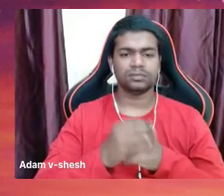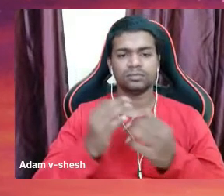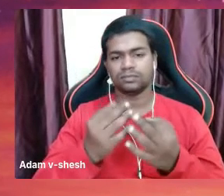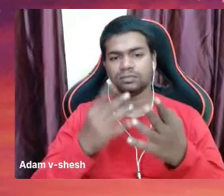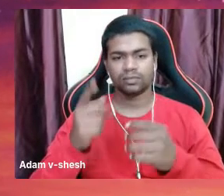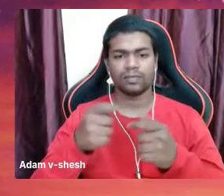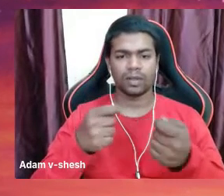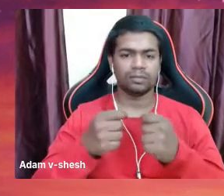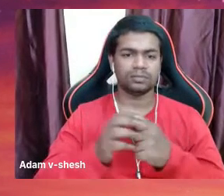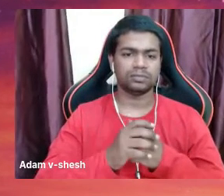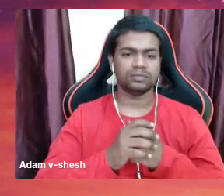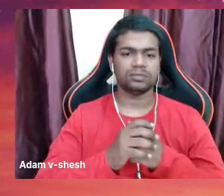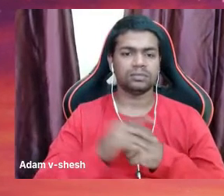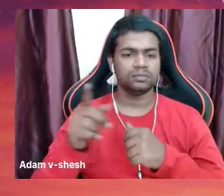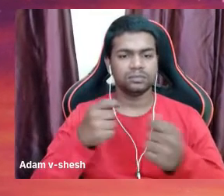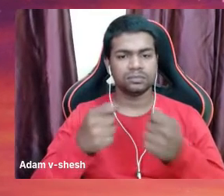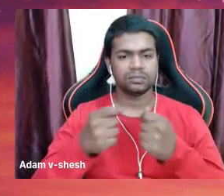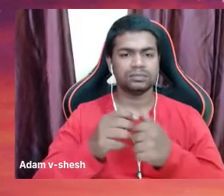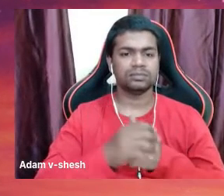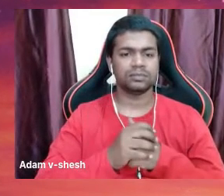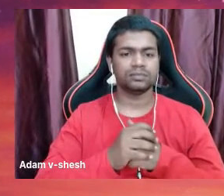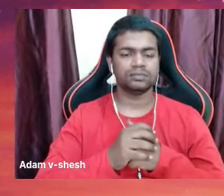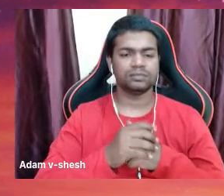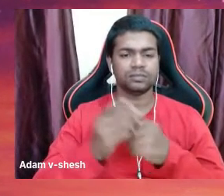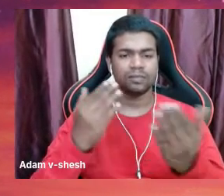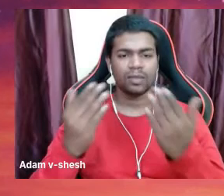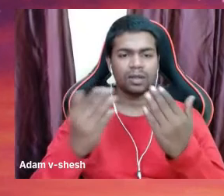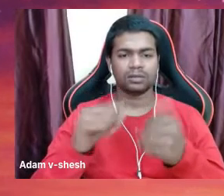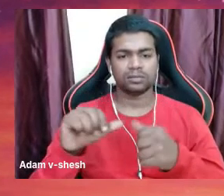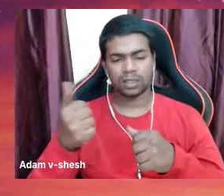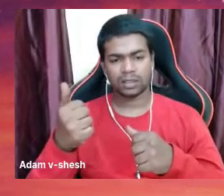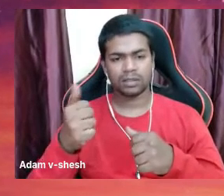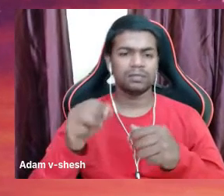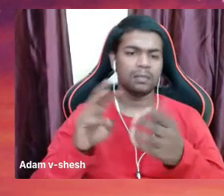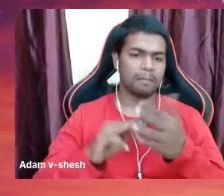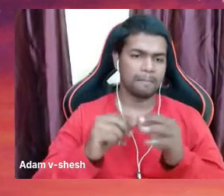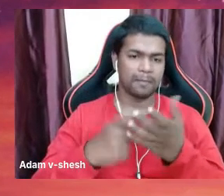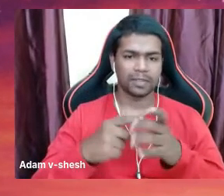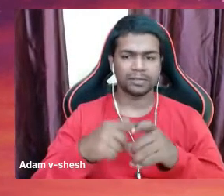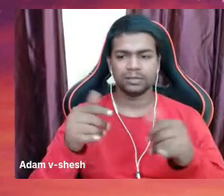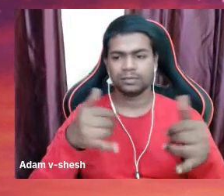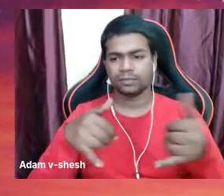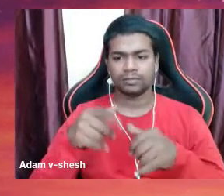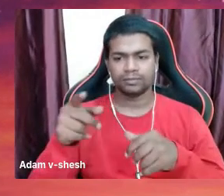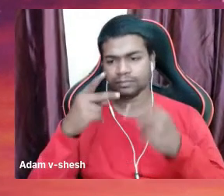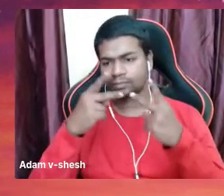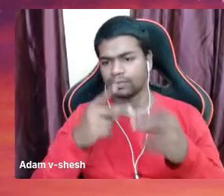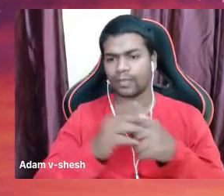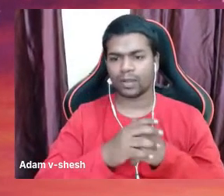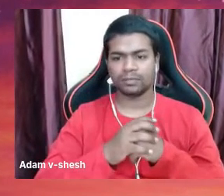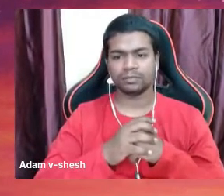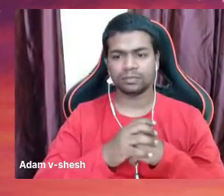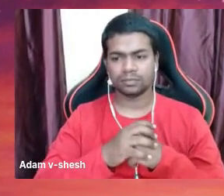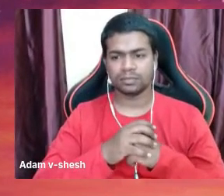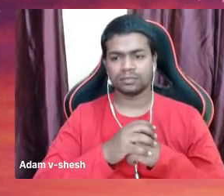that business. And that will be their moat compared to other market players in their industry who seemingly seem like